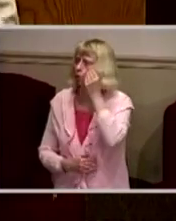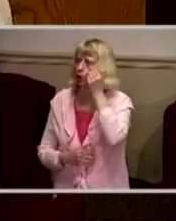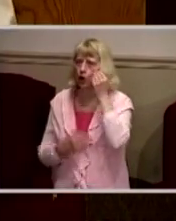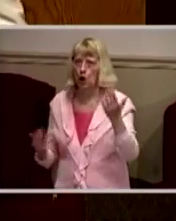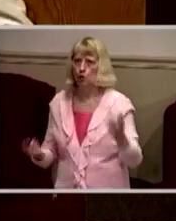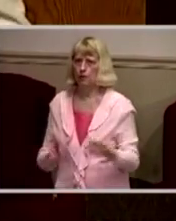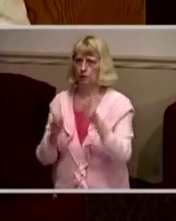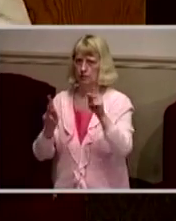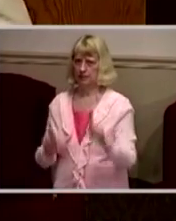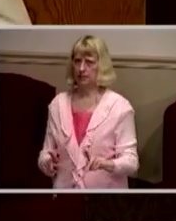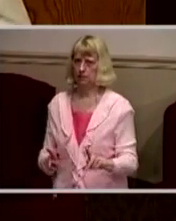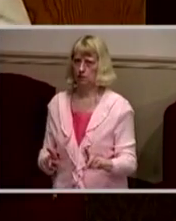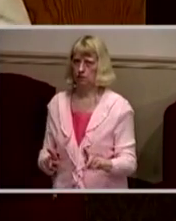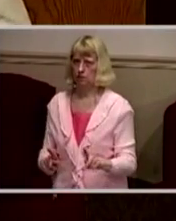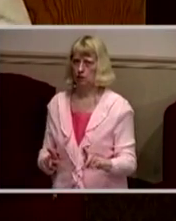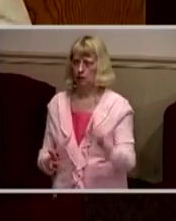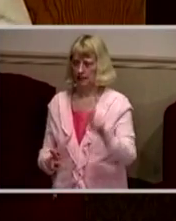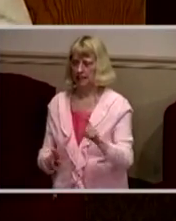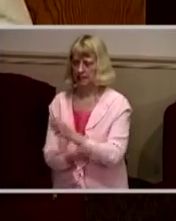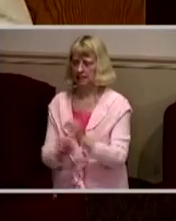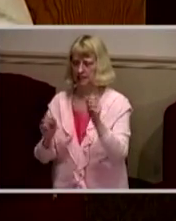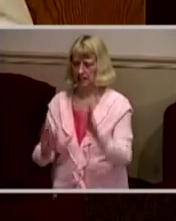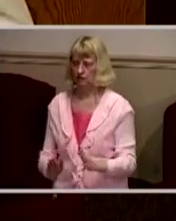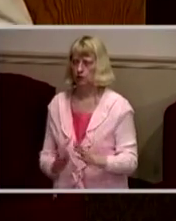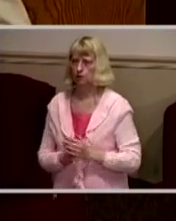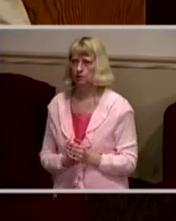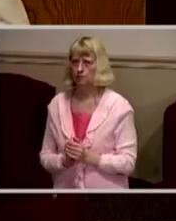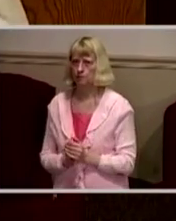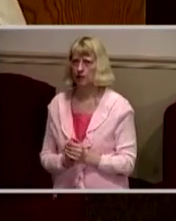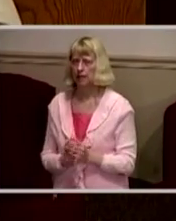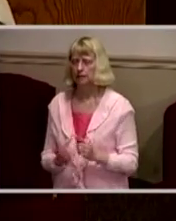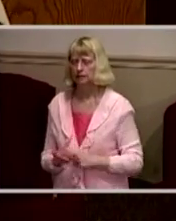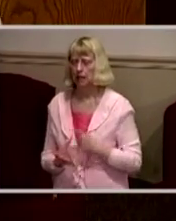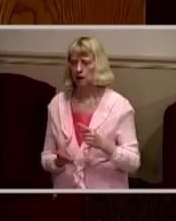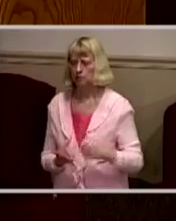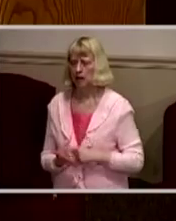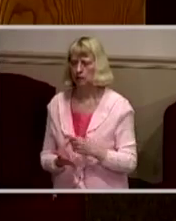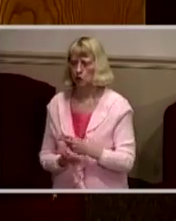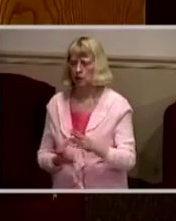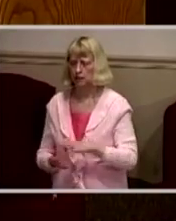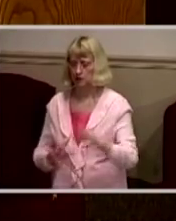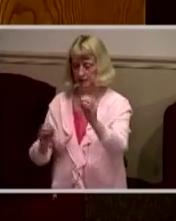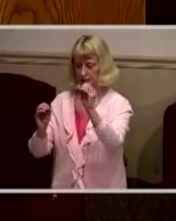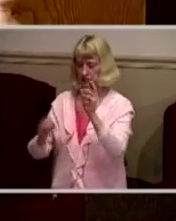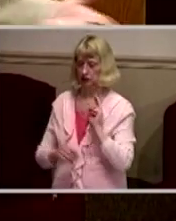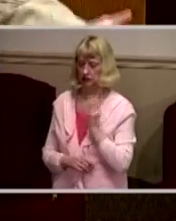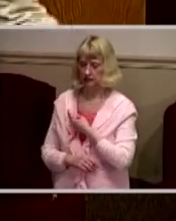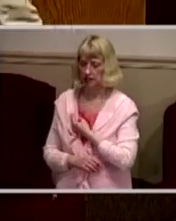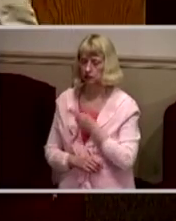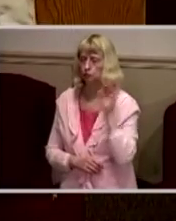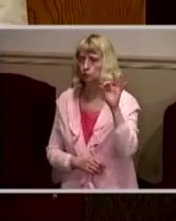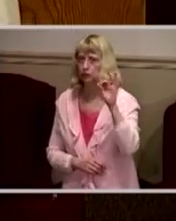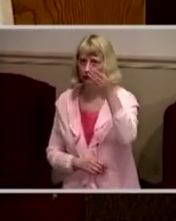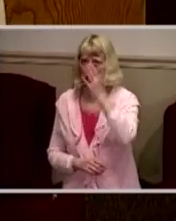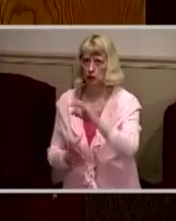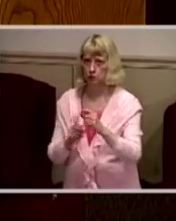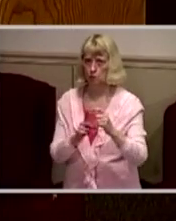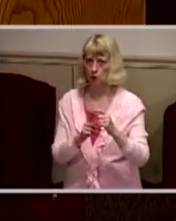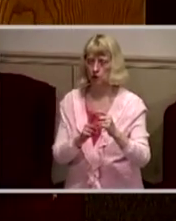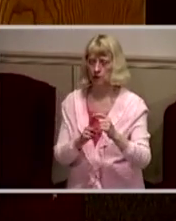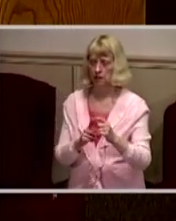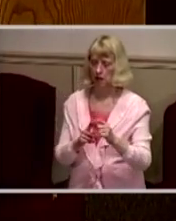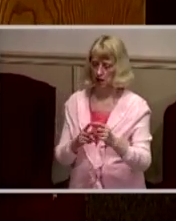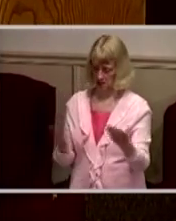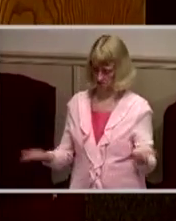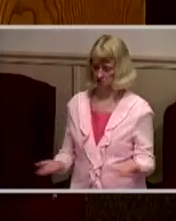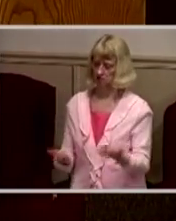we are sinners and need to be born again. Sometimes the Spirit of God teaches us through the preaching of the Word of God, just like this